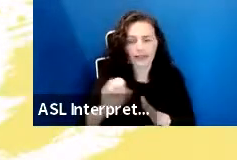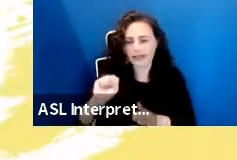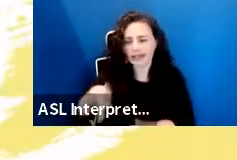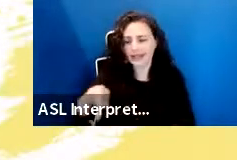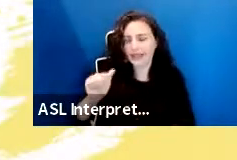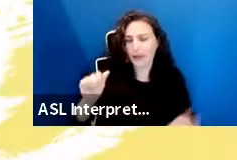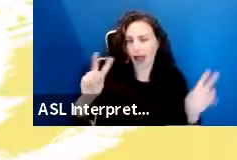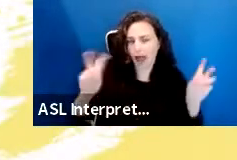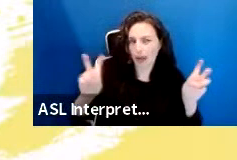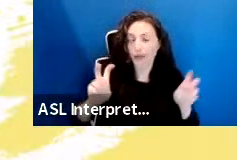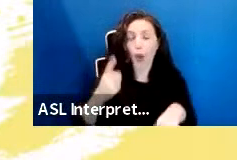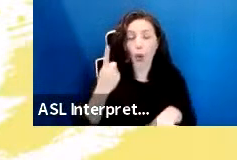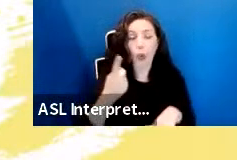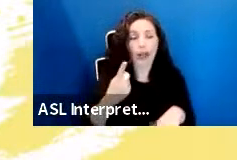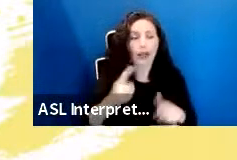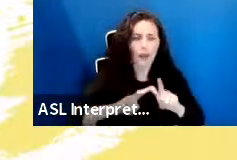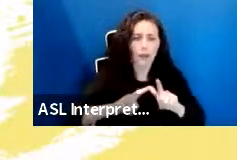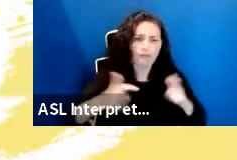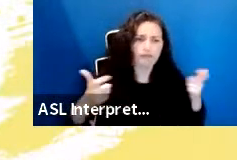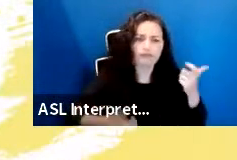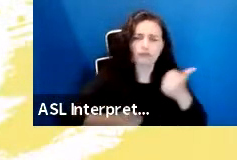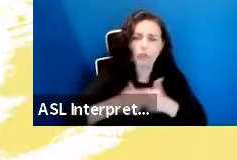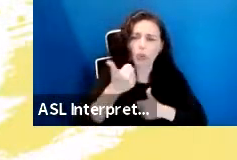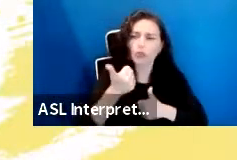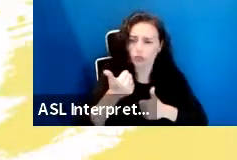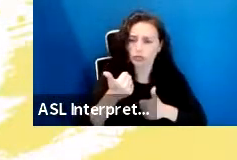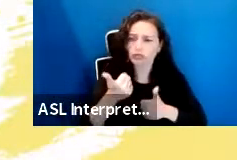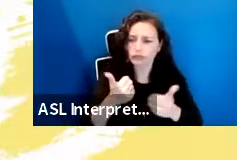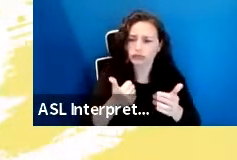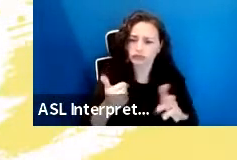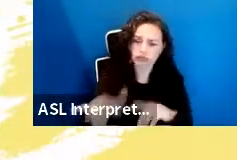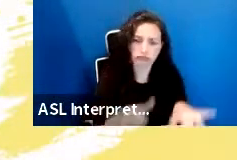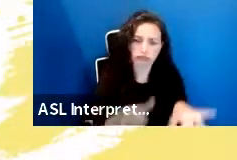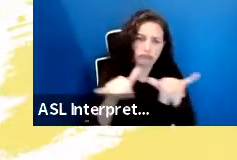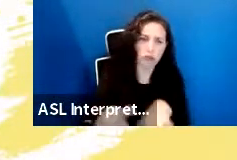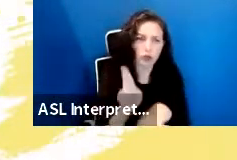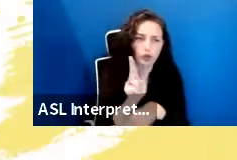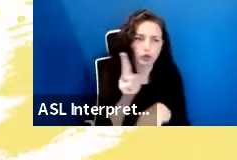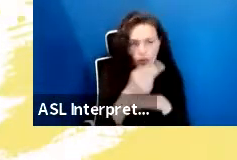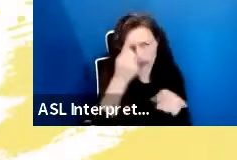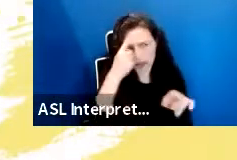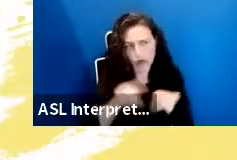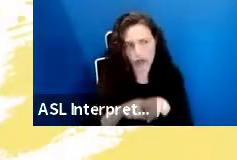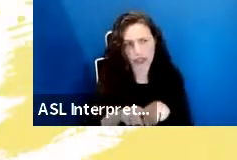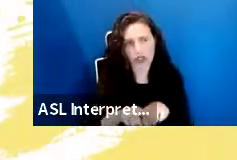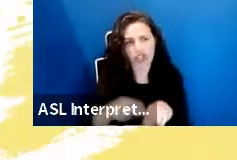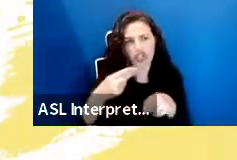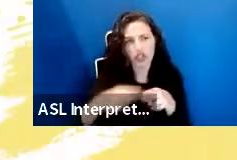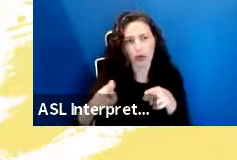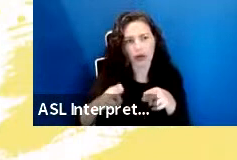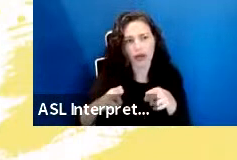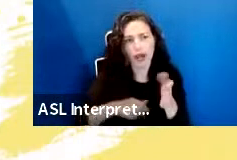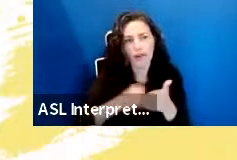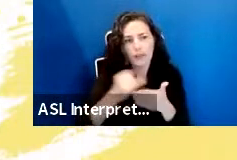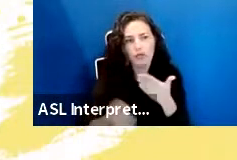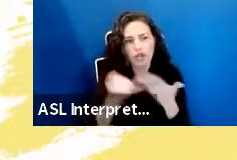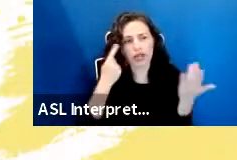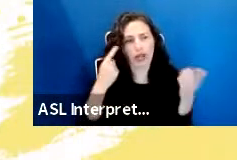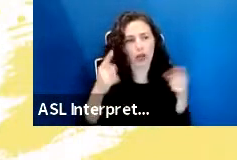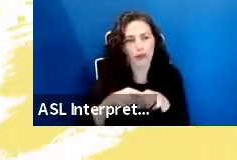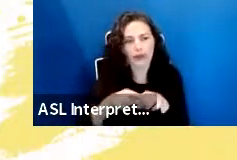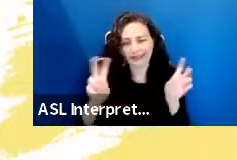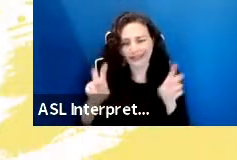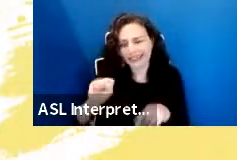So one of our most widely used contracts is the short project agreement, or as we lovingly refer to it as